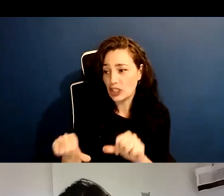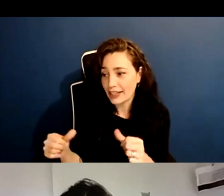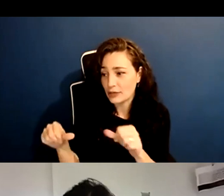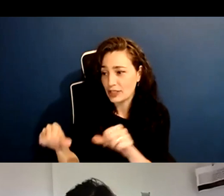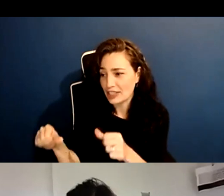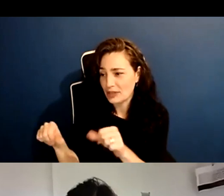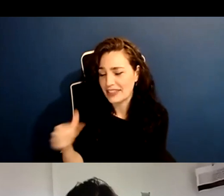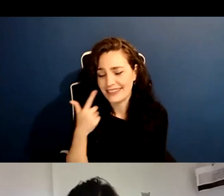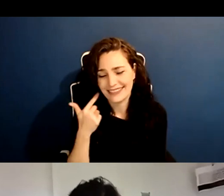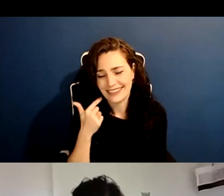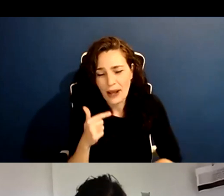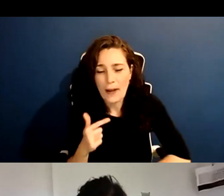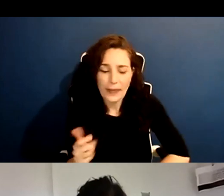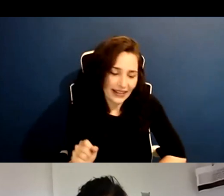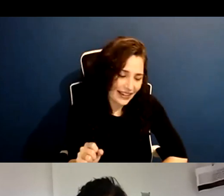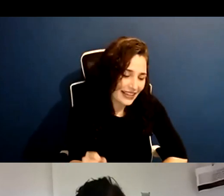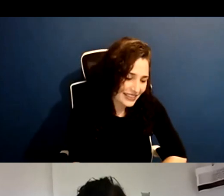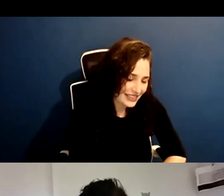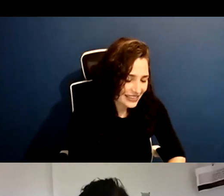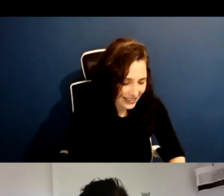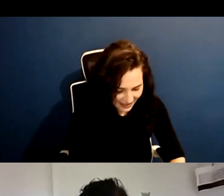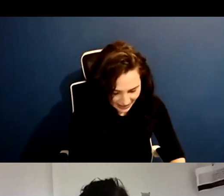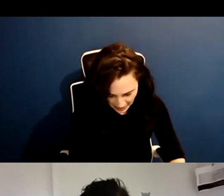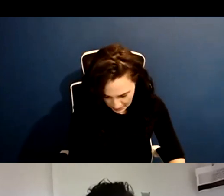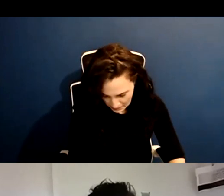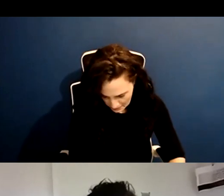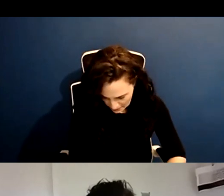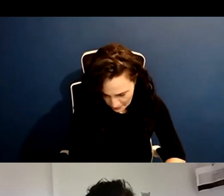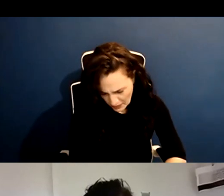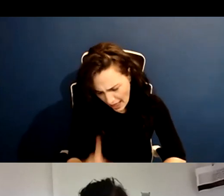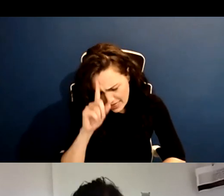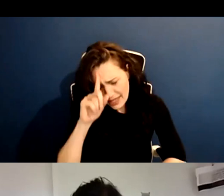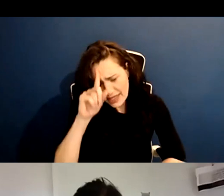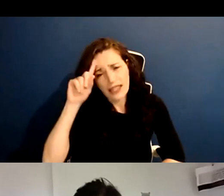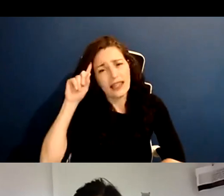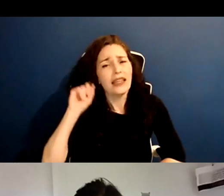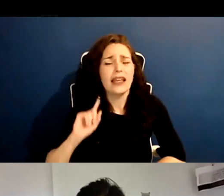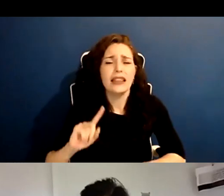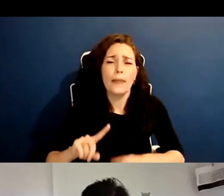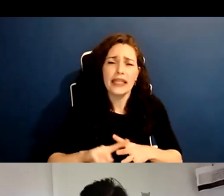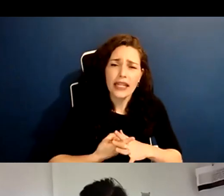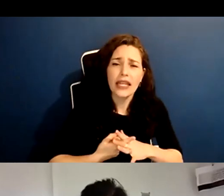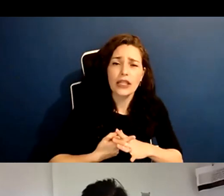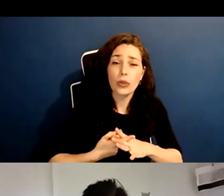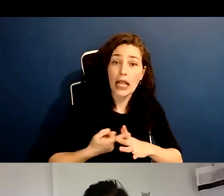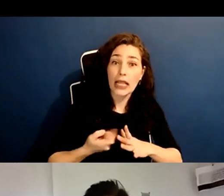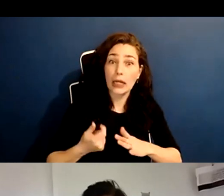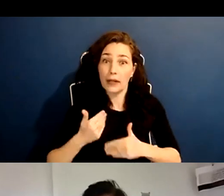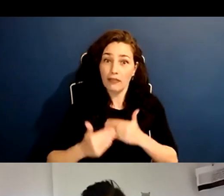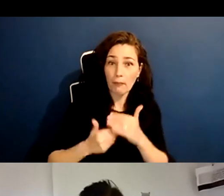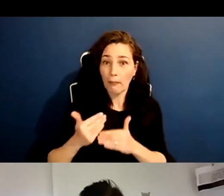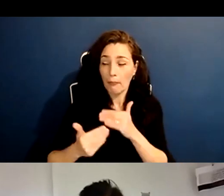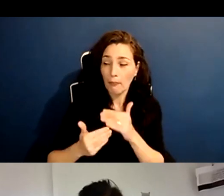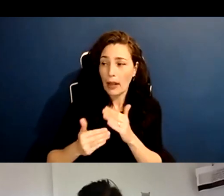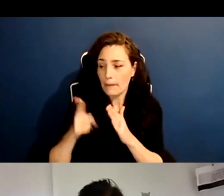we kind of had an initial boost during development and research, and we were invited to a bunch of workshops that really helped